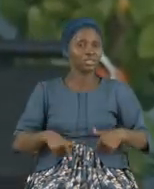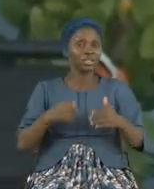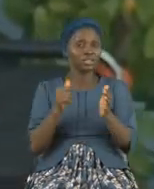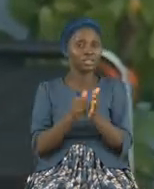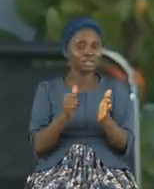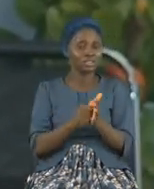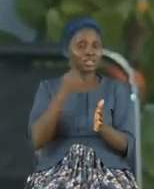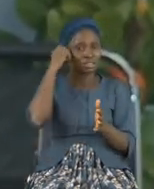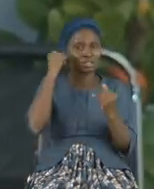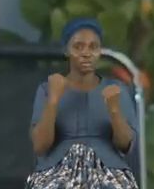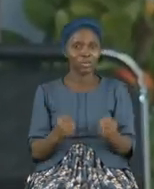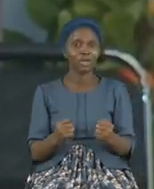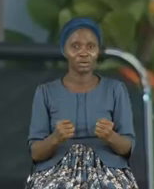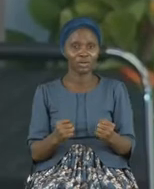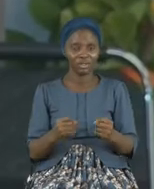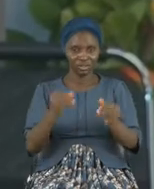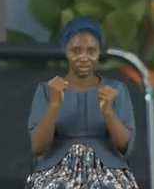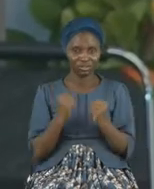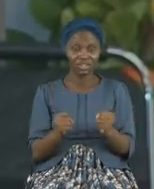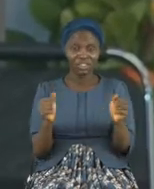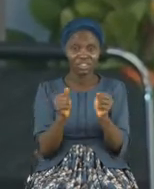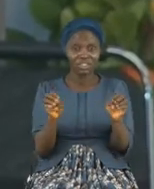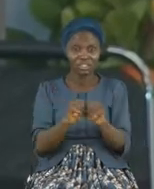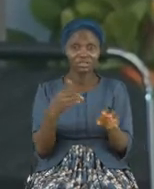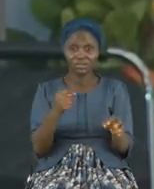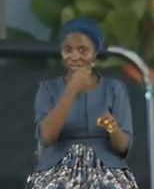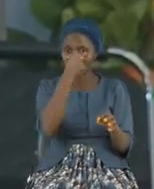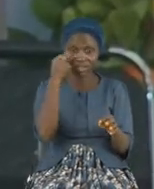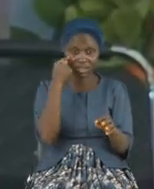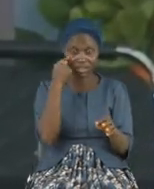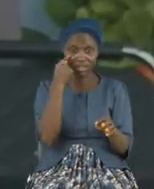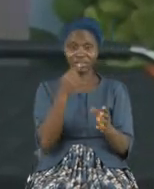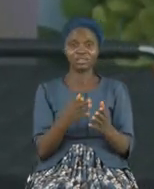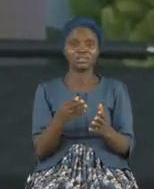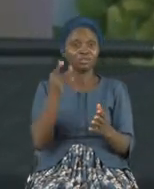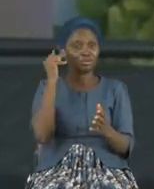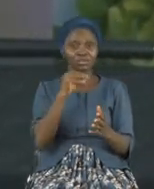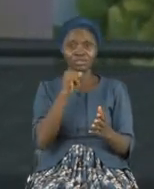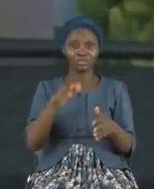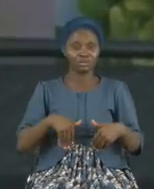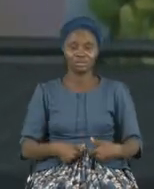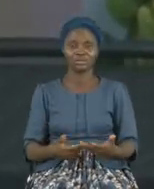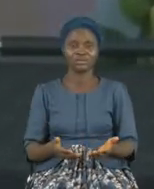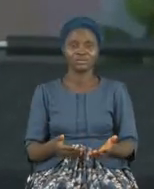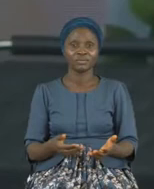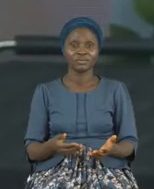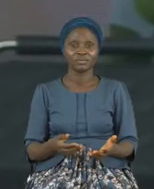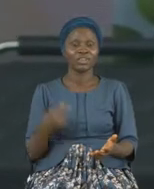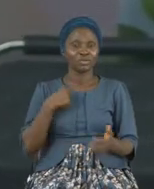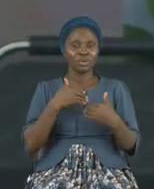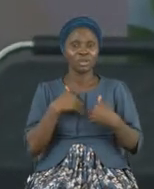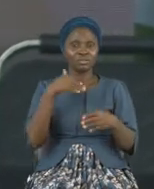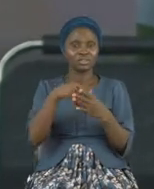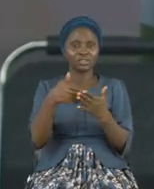his eyesight, that anything does not abate. But he says we're now in the new covenant, and we have